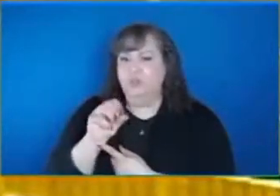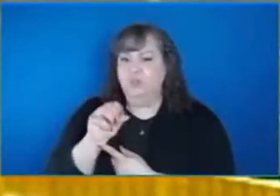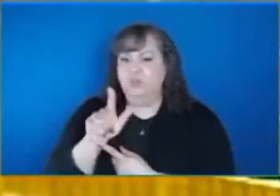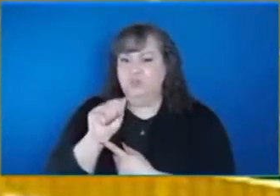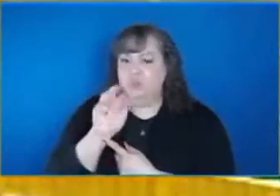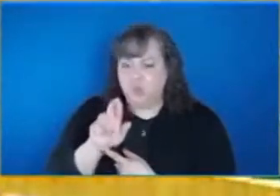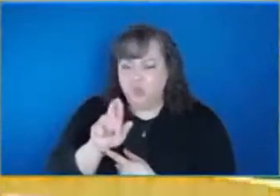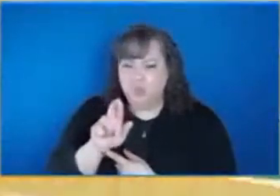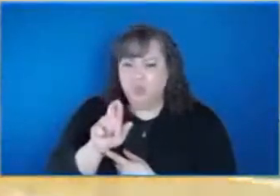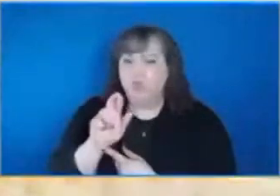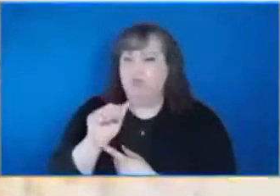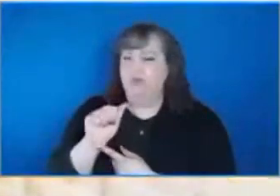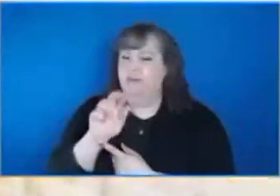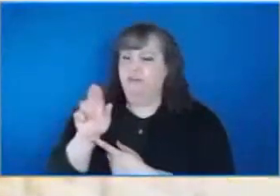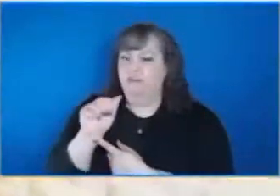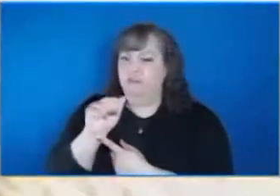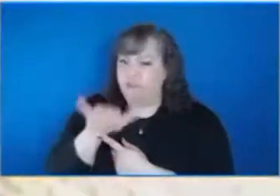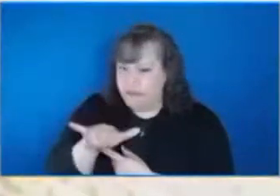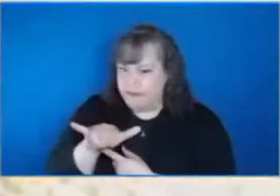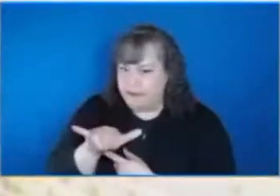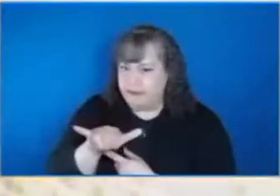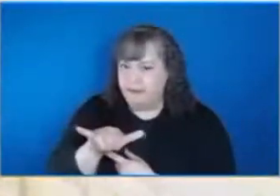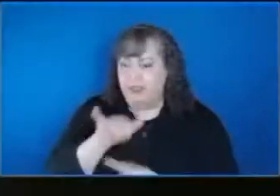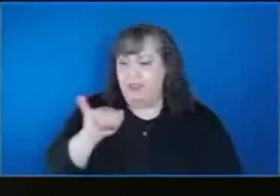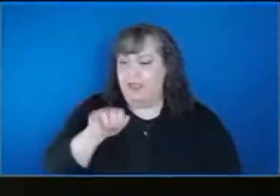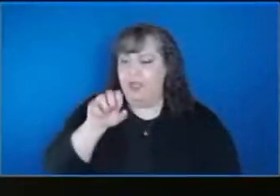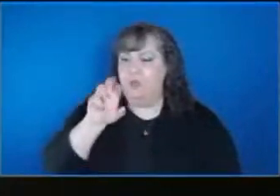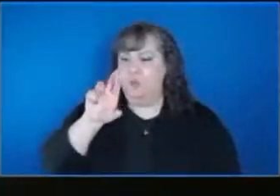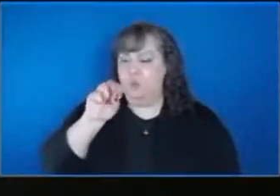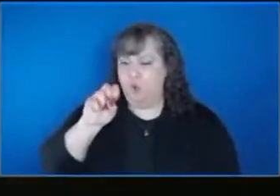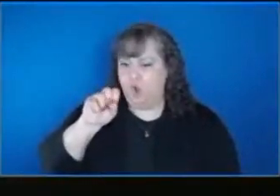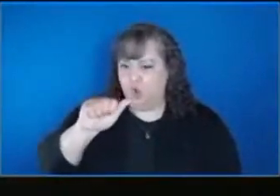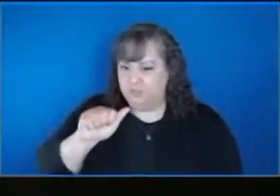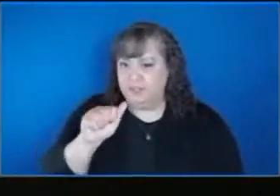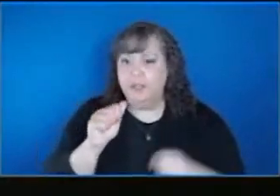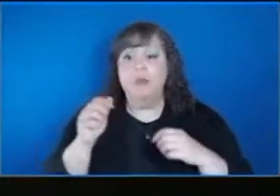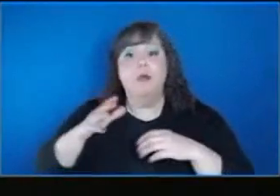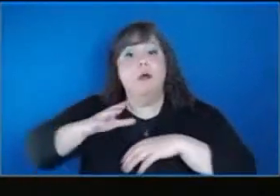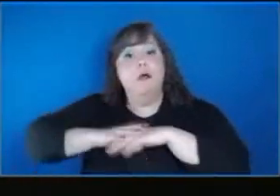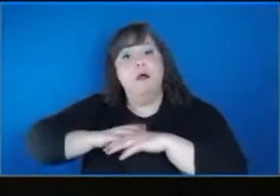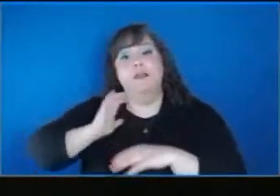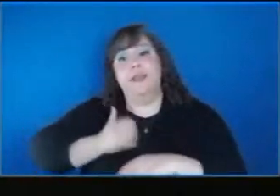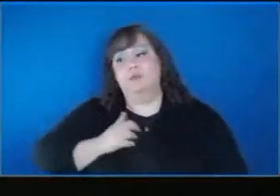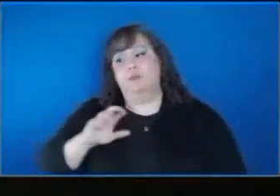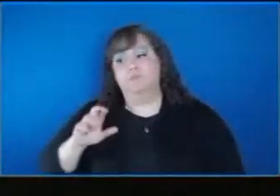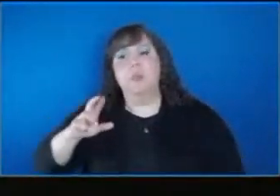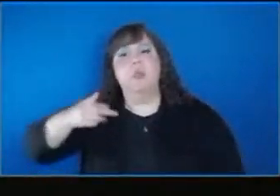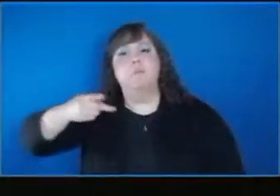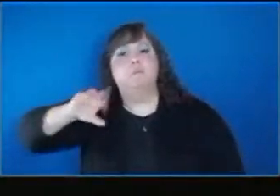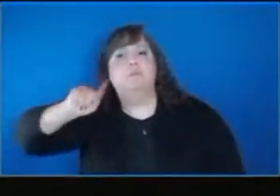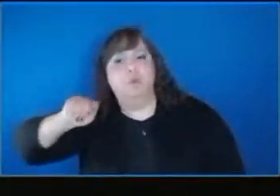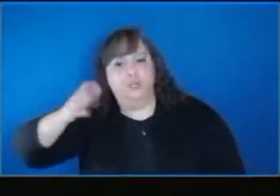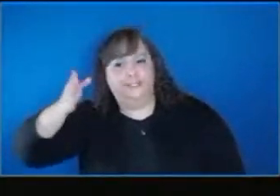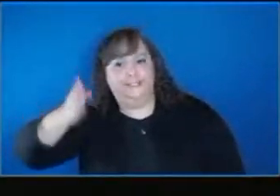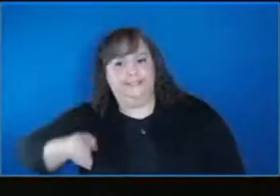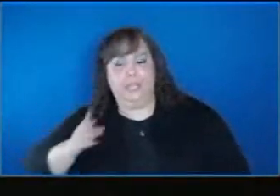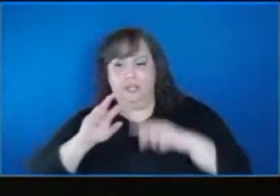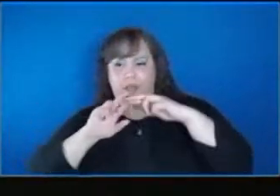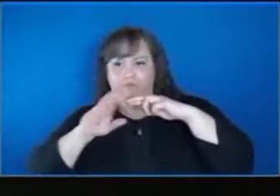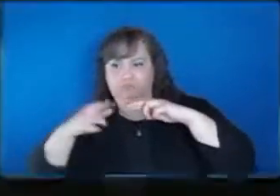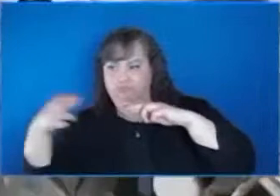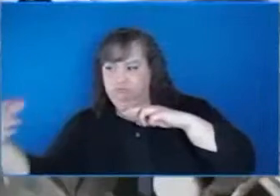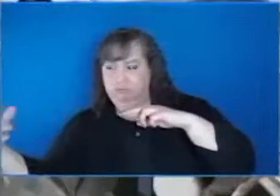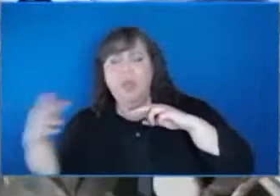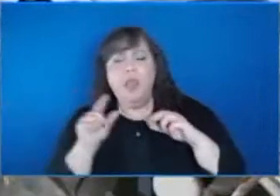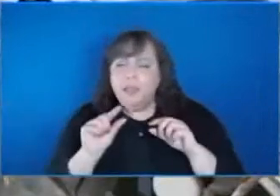rollout solar arrays, on the very end of the space station, out on the port side. These are different because, for one, they're much lighter and